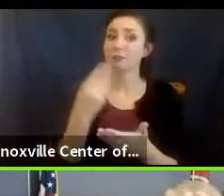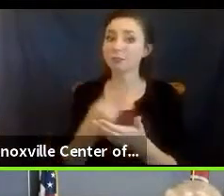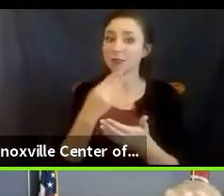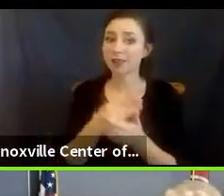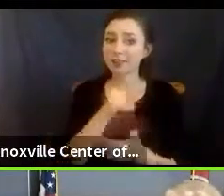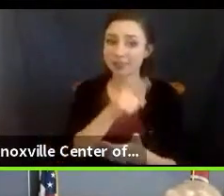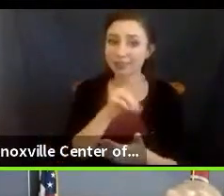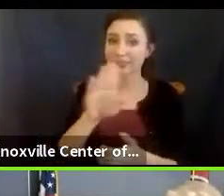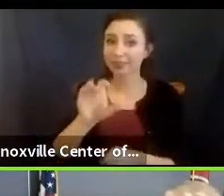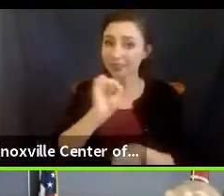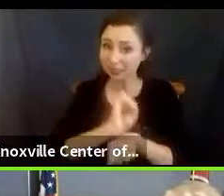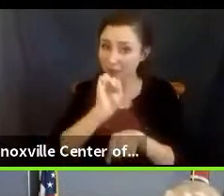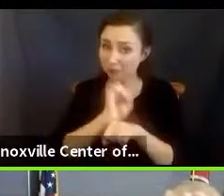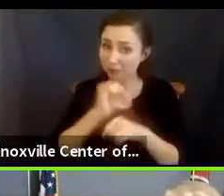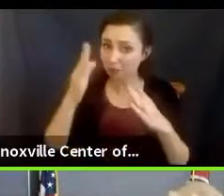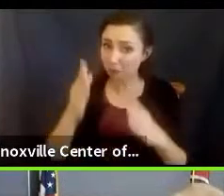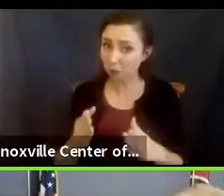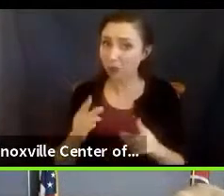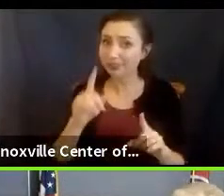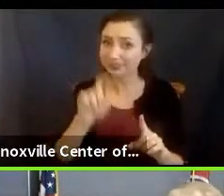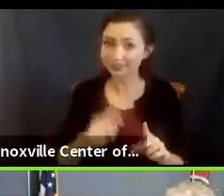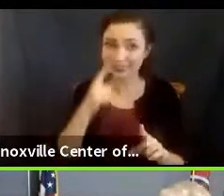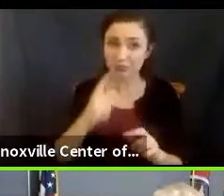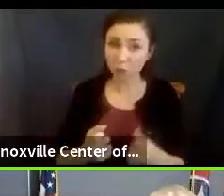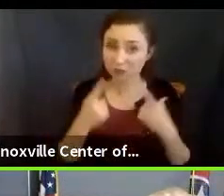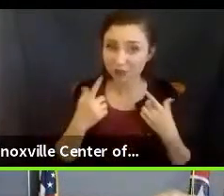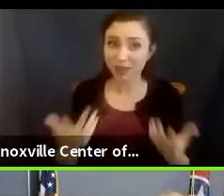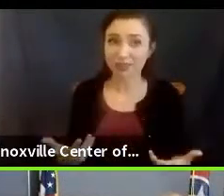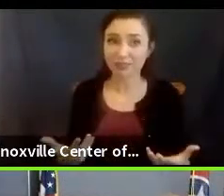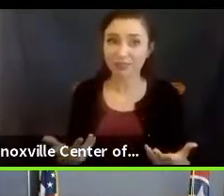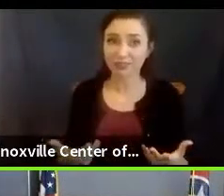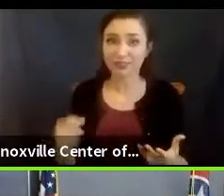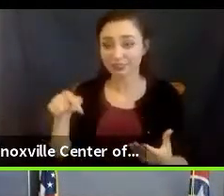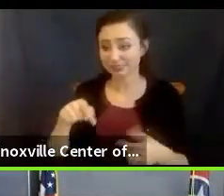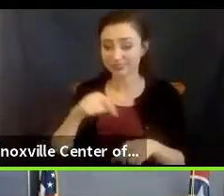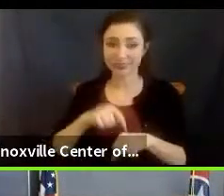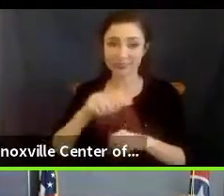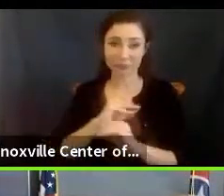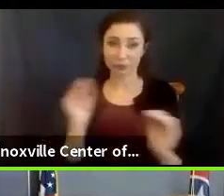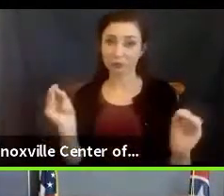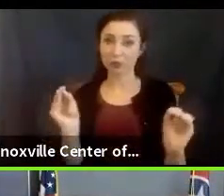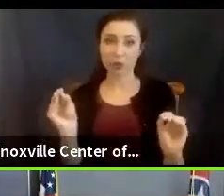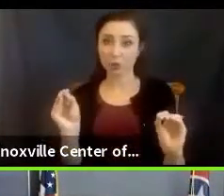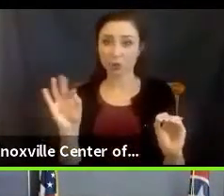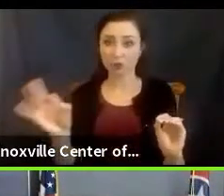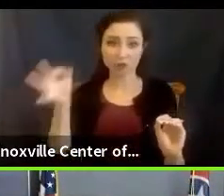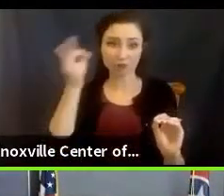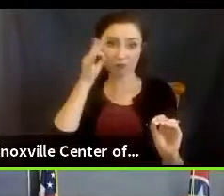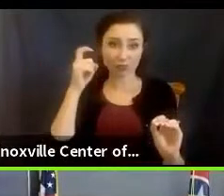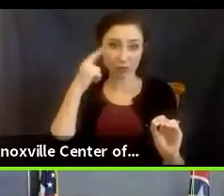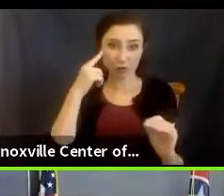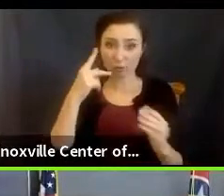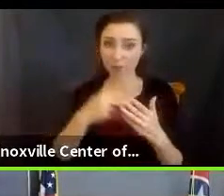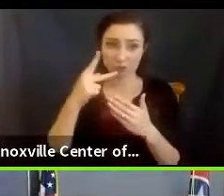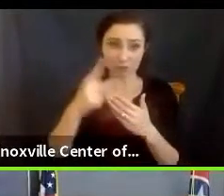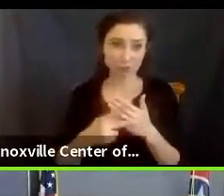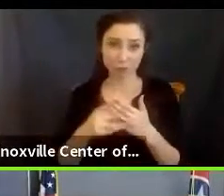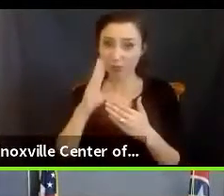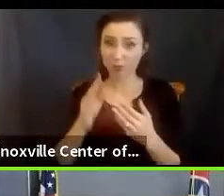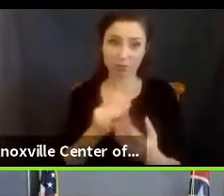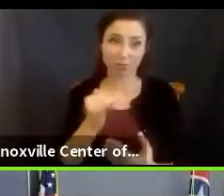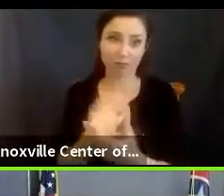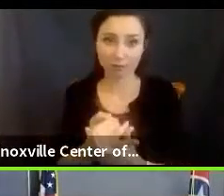his employees need to survive on. This time, there's not going to be any federal government program that's going to step